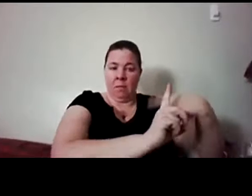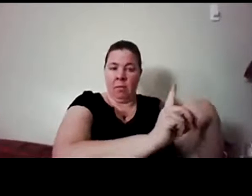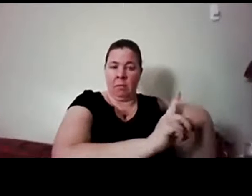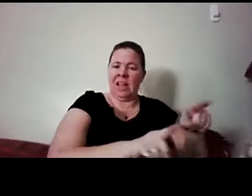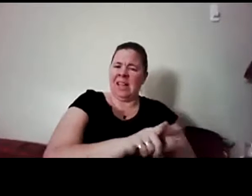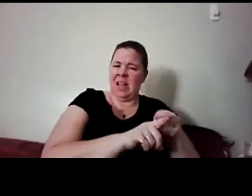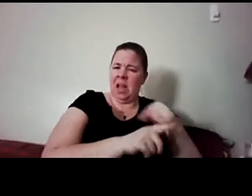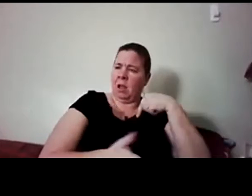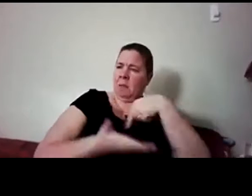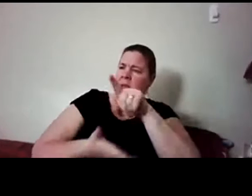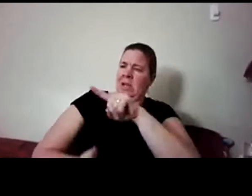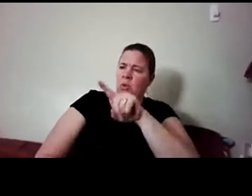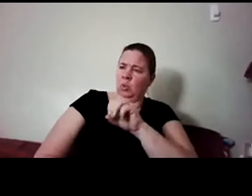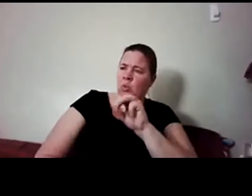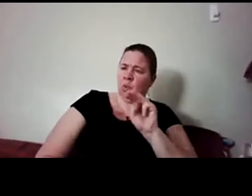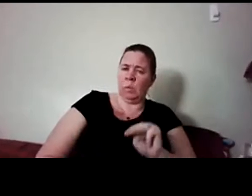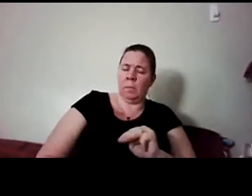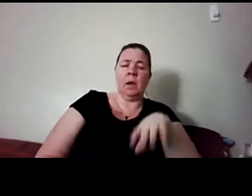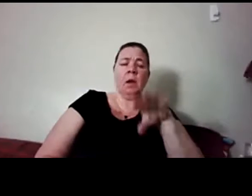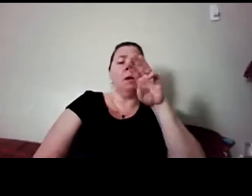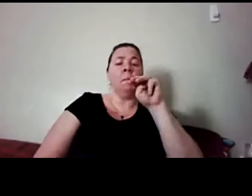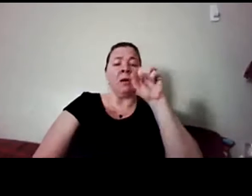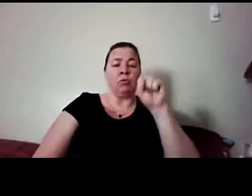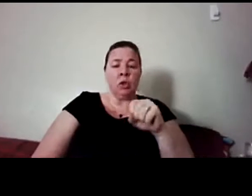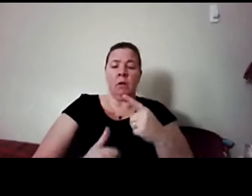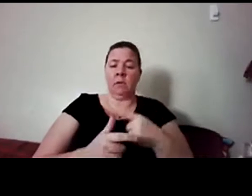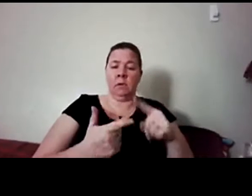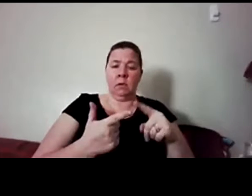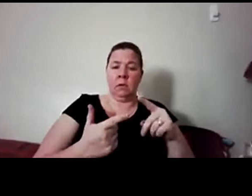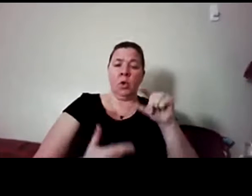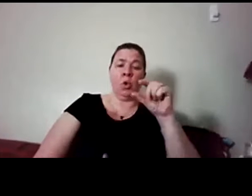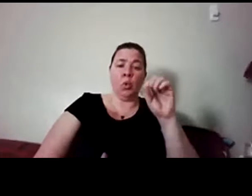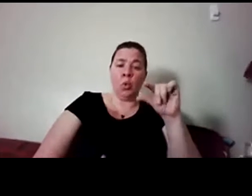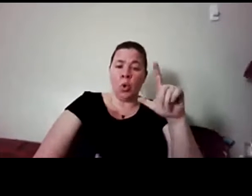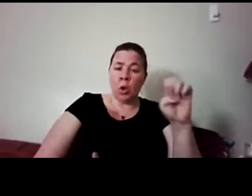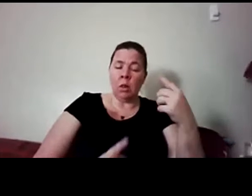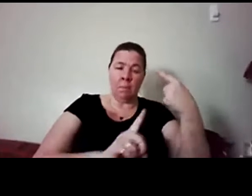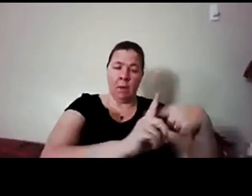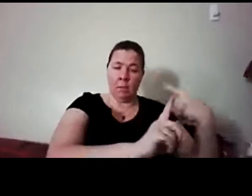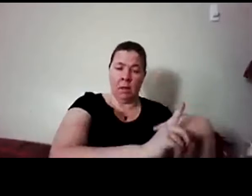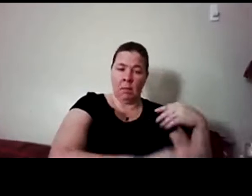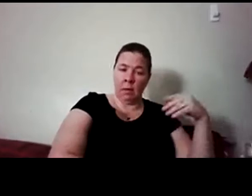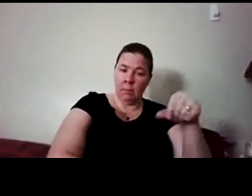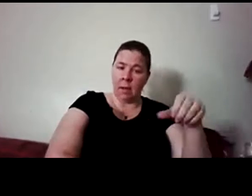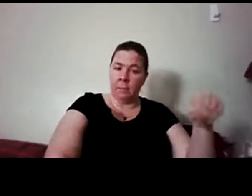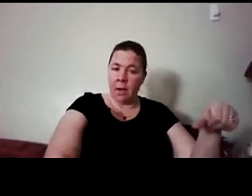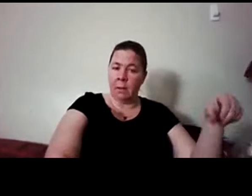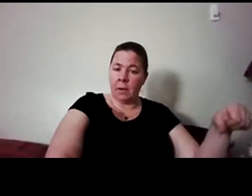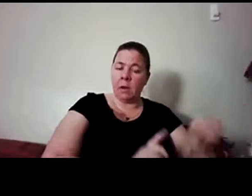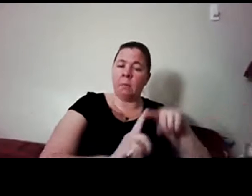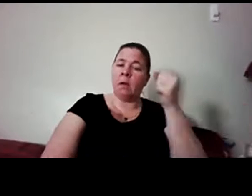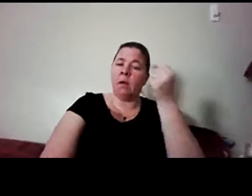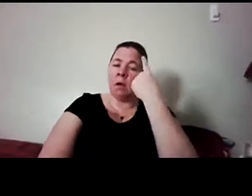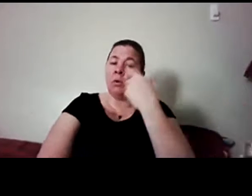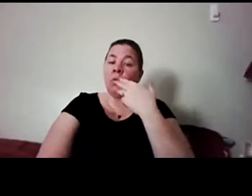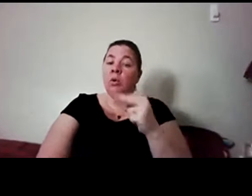like I pay Microsoft every month, just like I pay Google every month. Our customers are going to pay every month. But here's the good news for